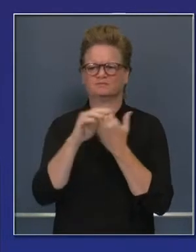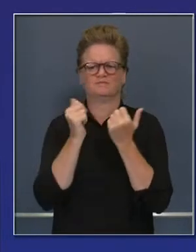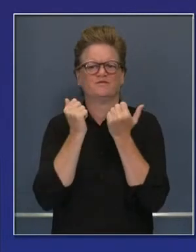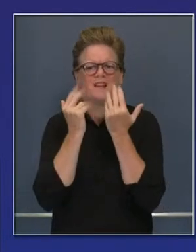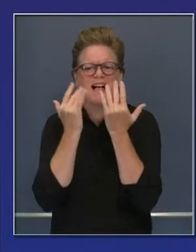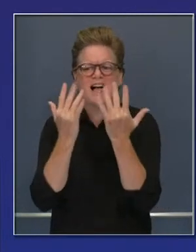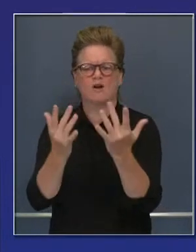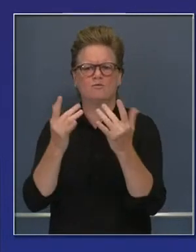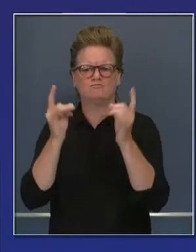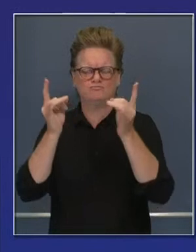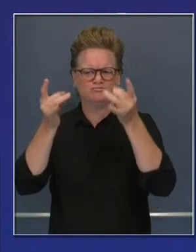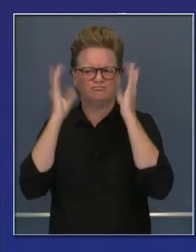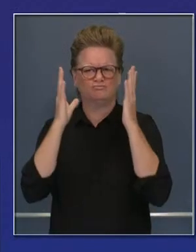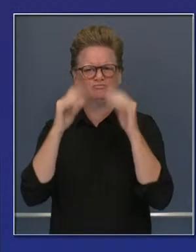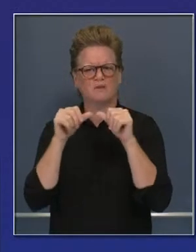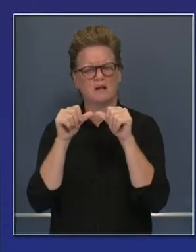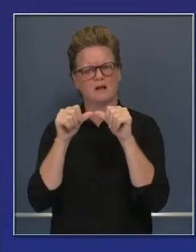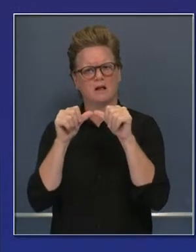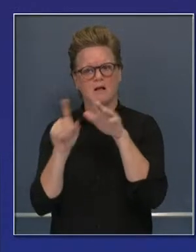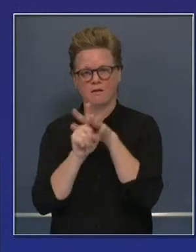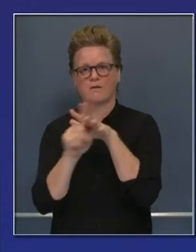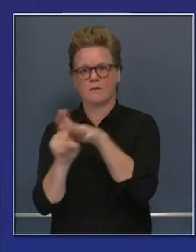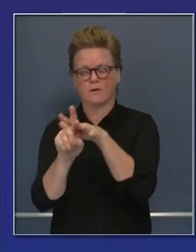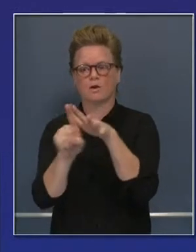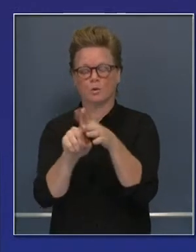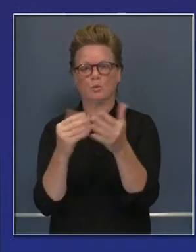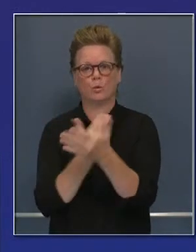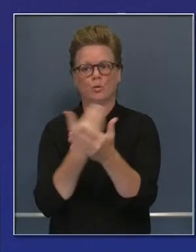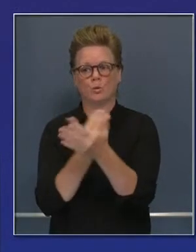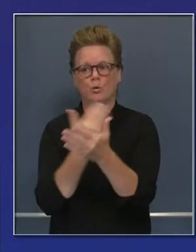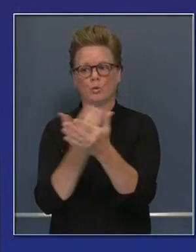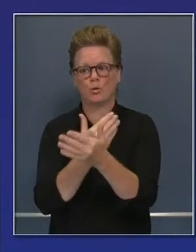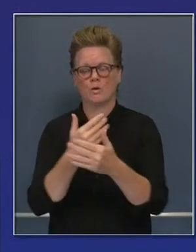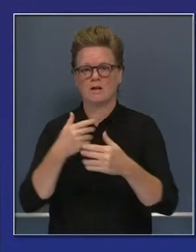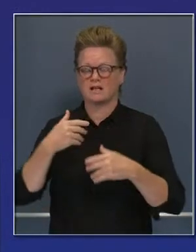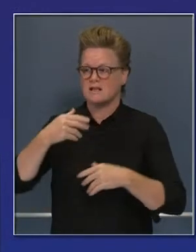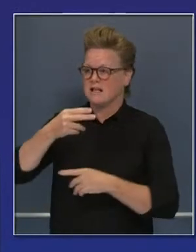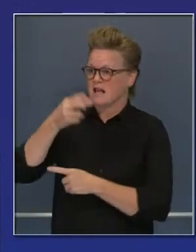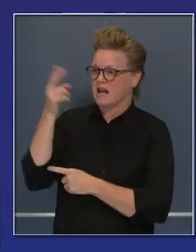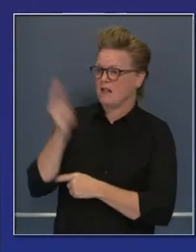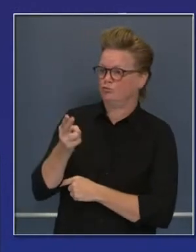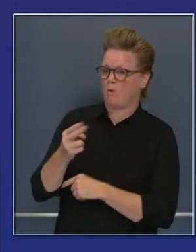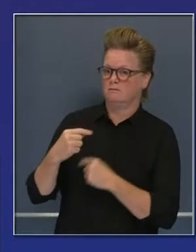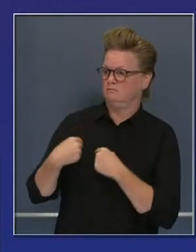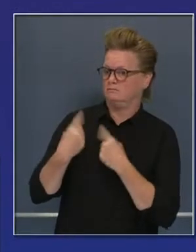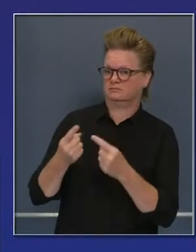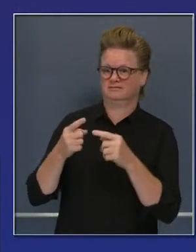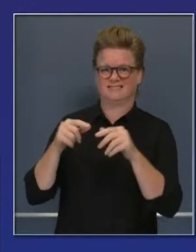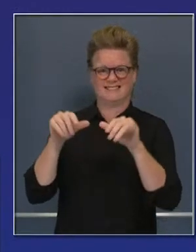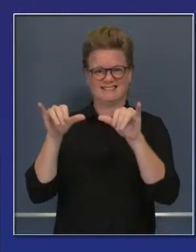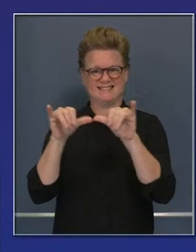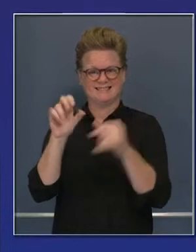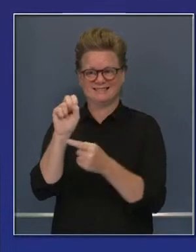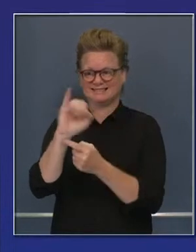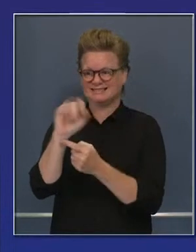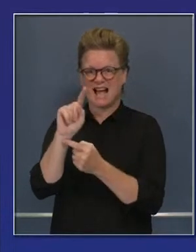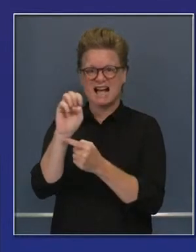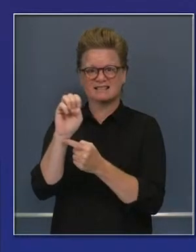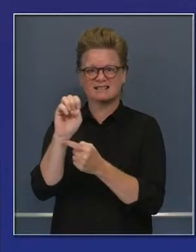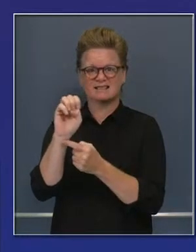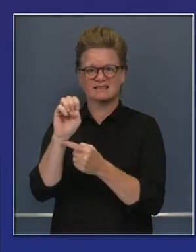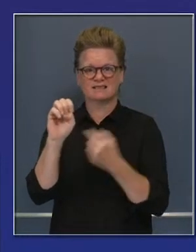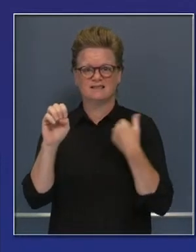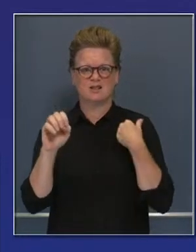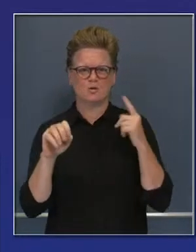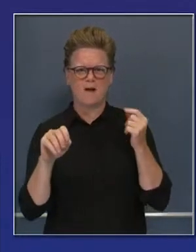extended. So this is a challenging year. It's historic in terms of magnitude, scope, and consequence, and